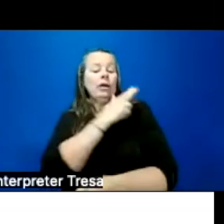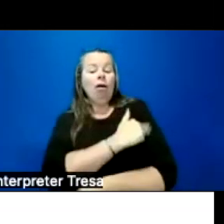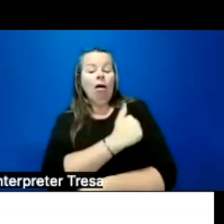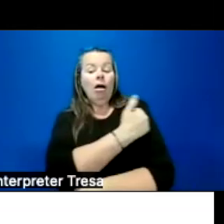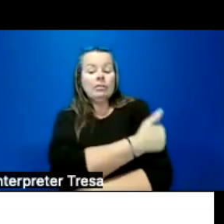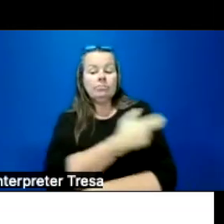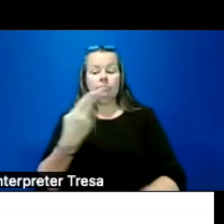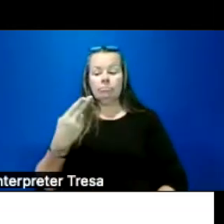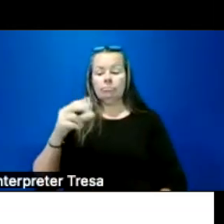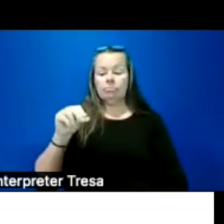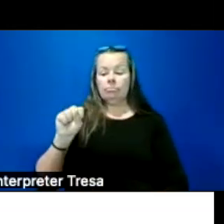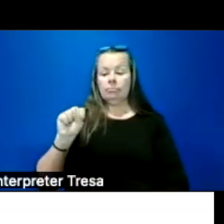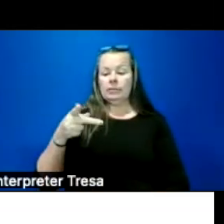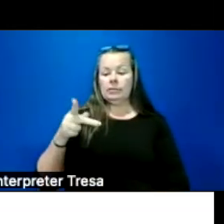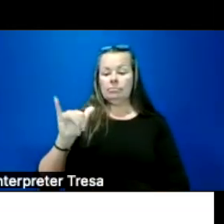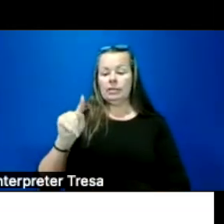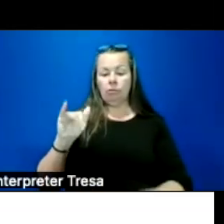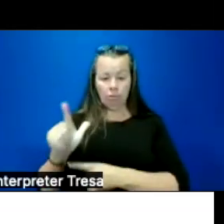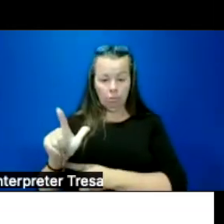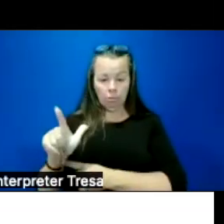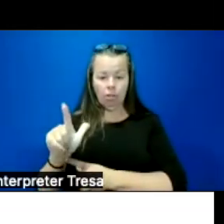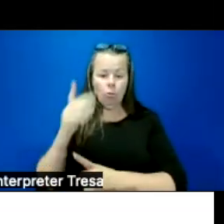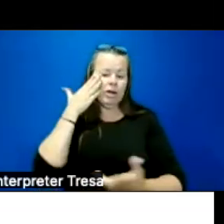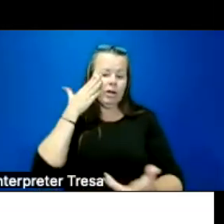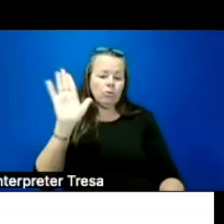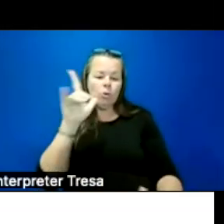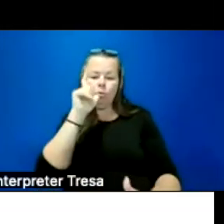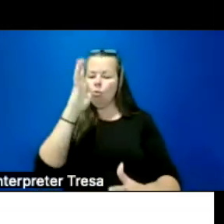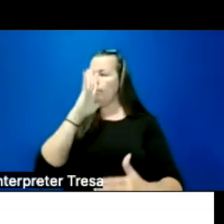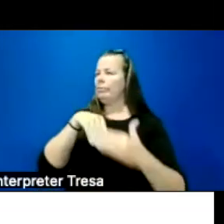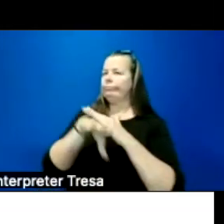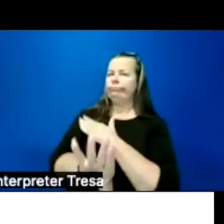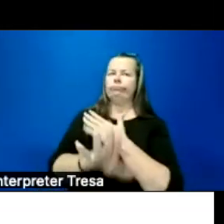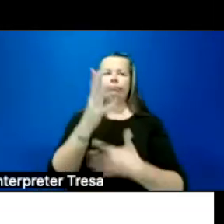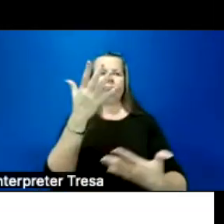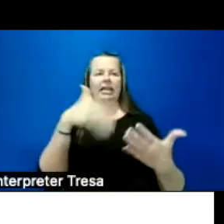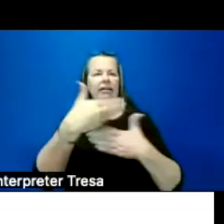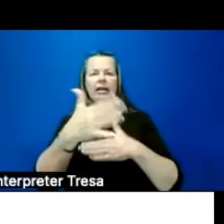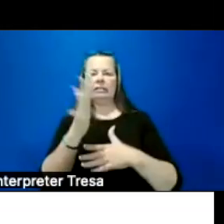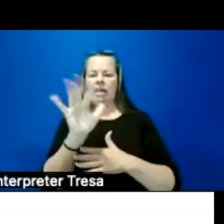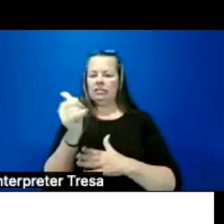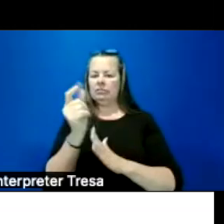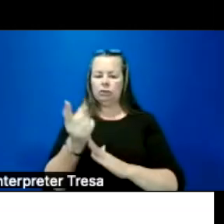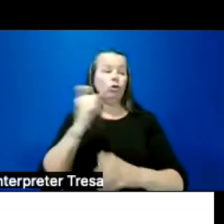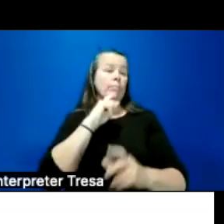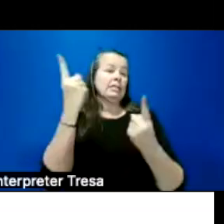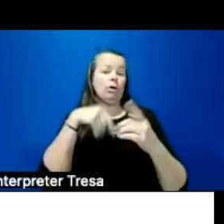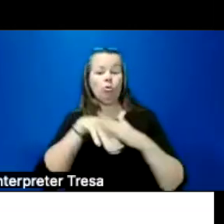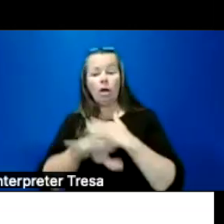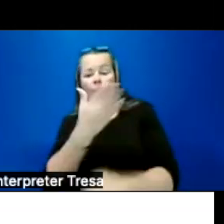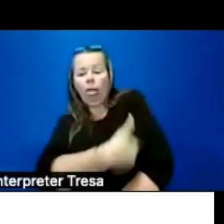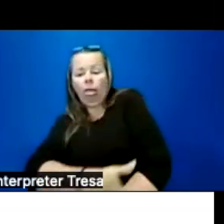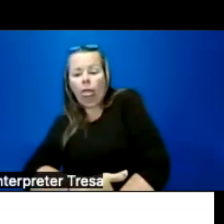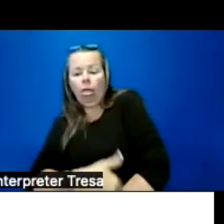up in the door in the next 5 or 10 minutes. It could be someone who is missing a limb, or it could be someone who is